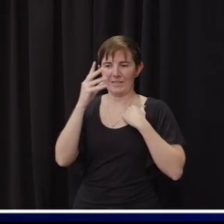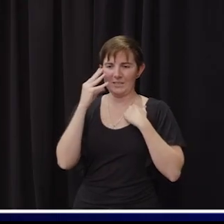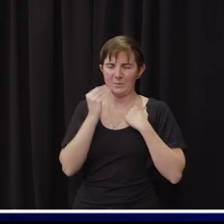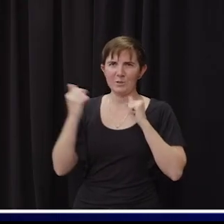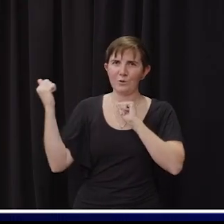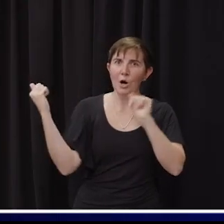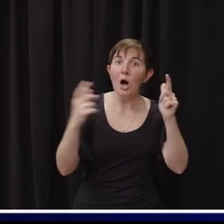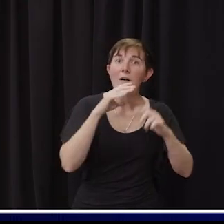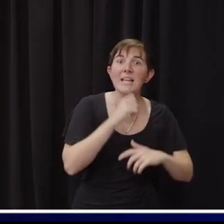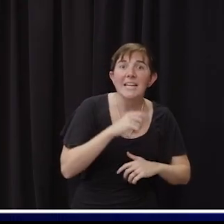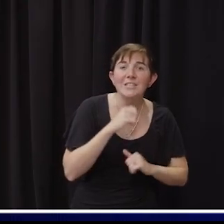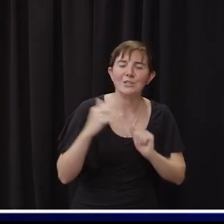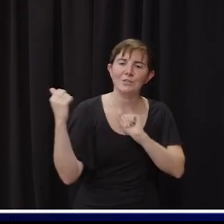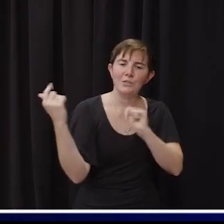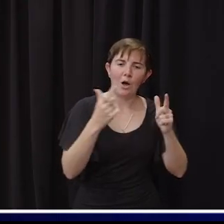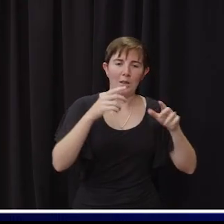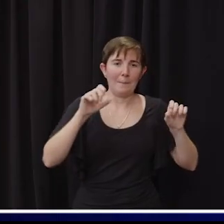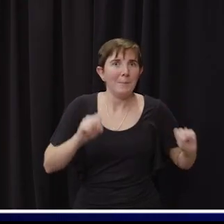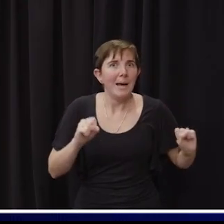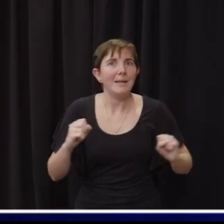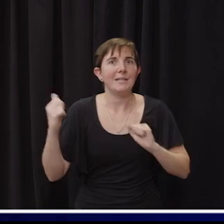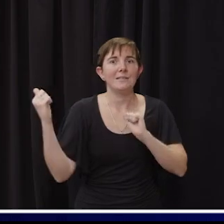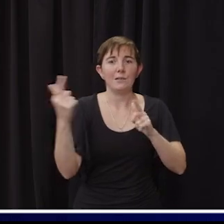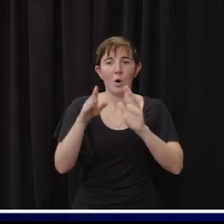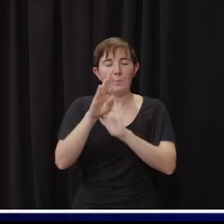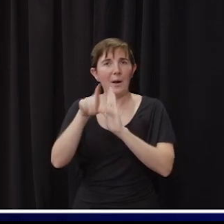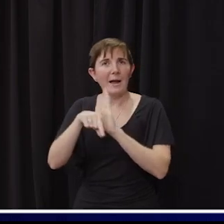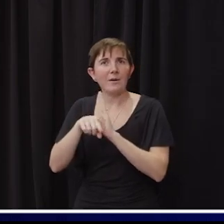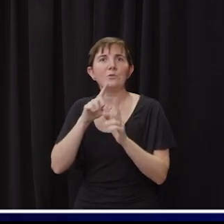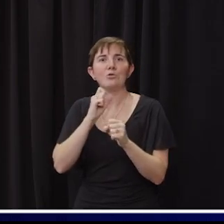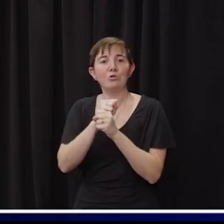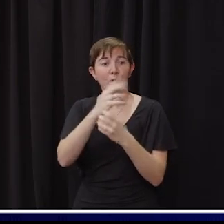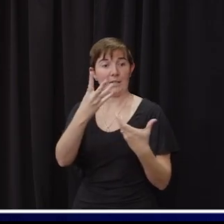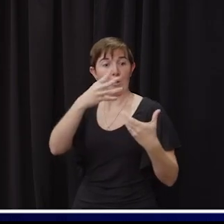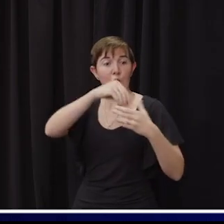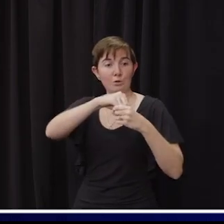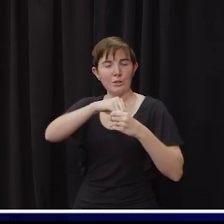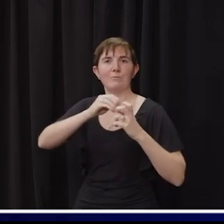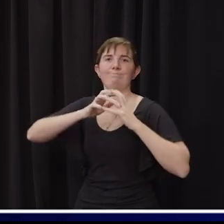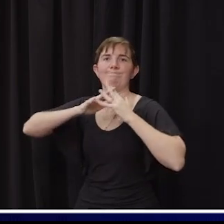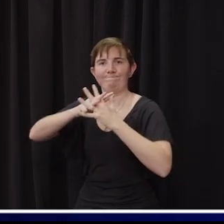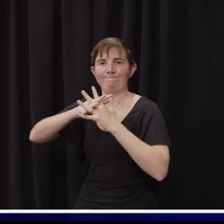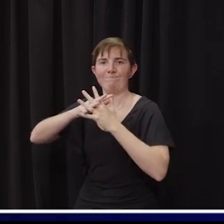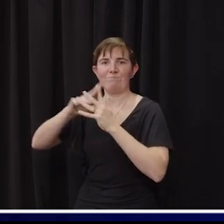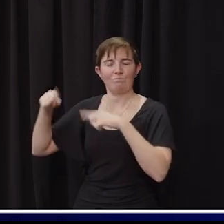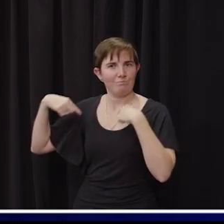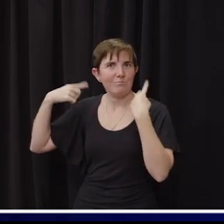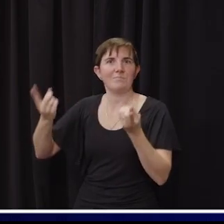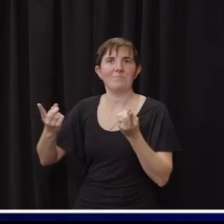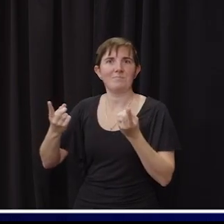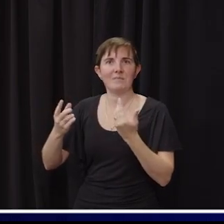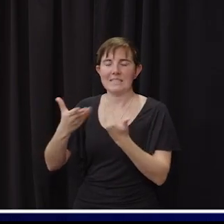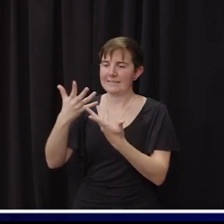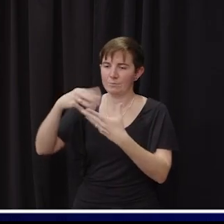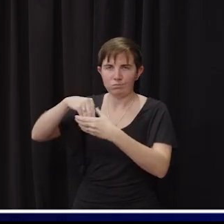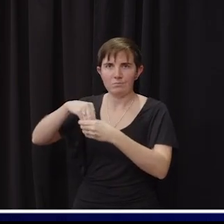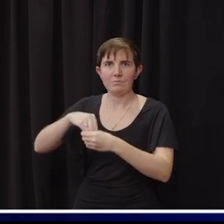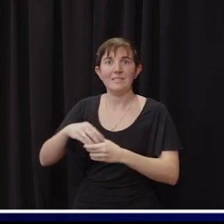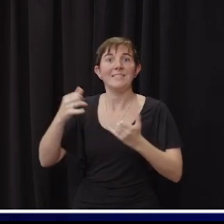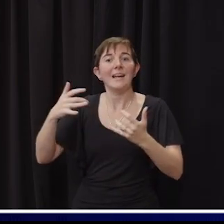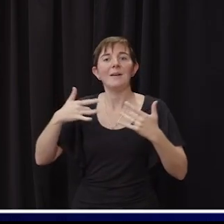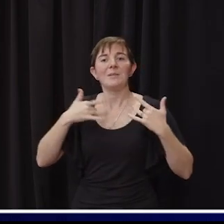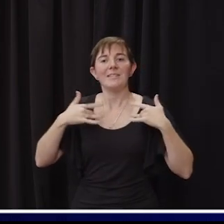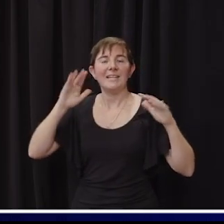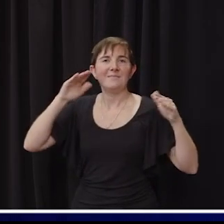all ages, abilities, backgrounds, and ensuring inclusion is proactively built in from the start. Today, we are excited to